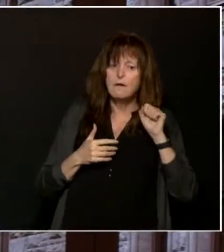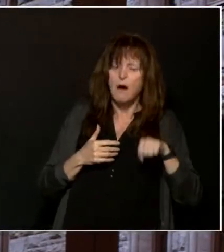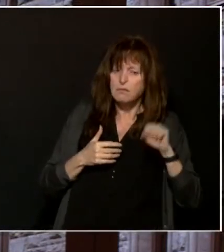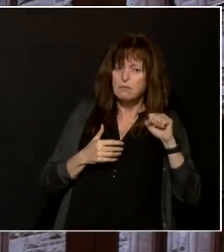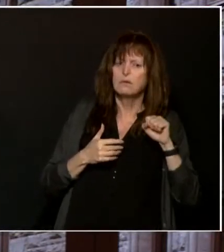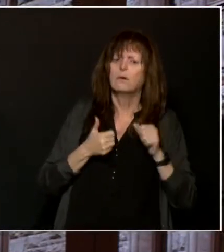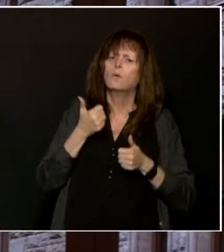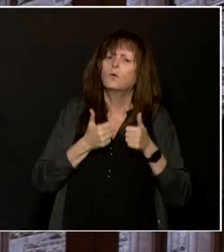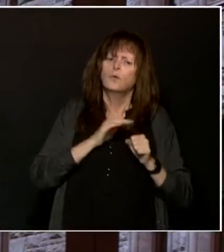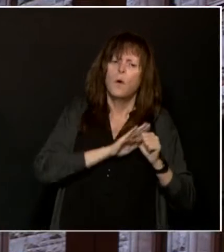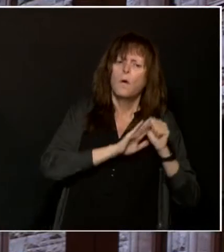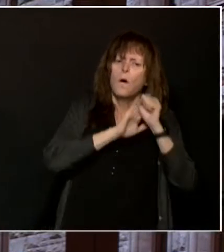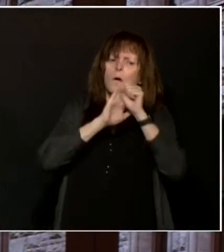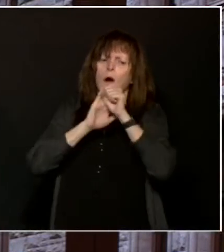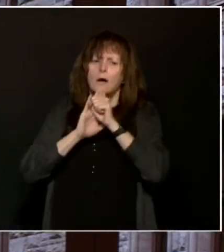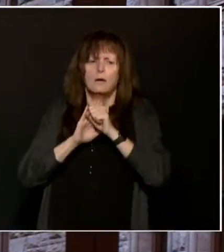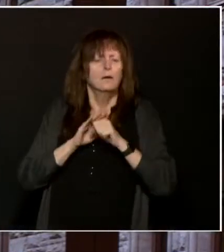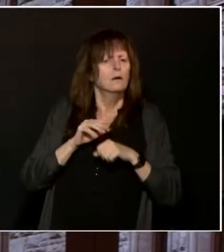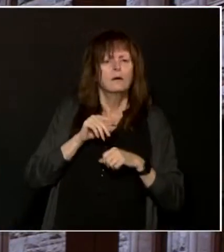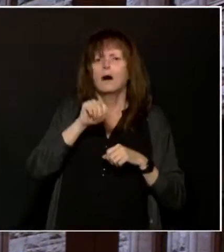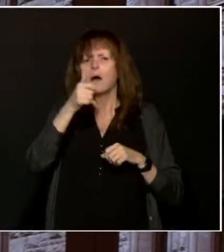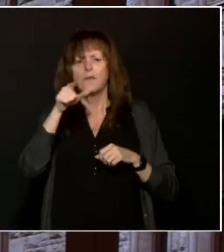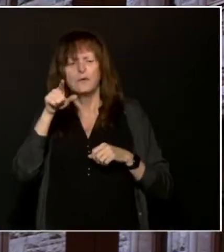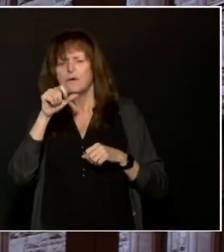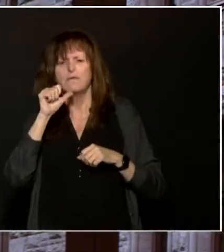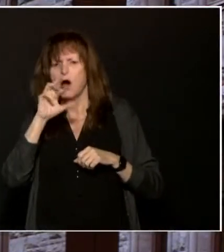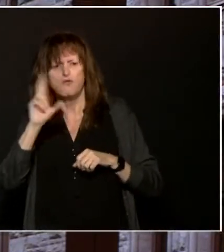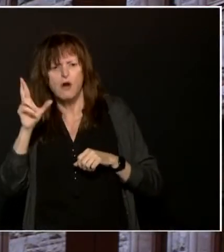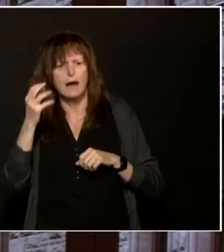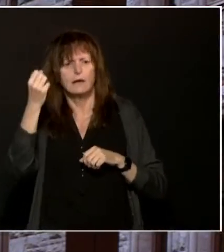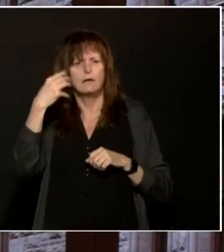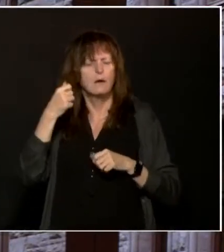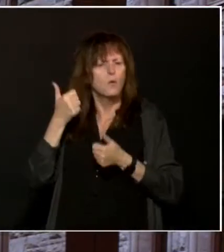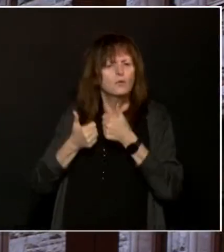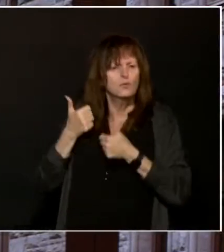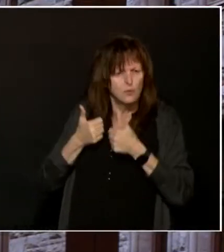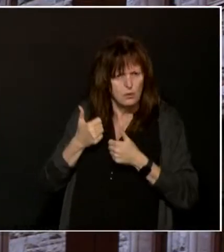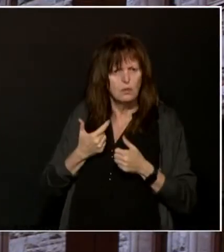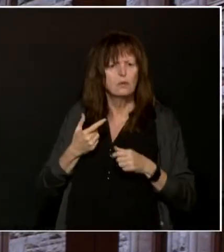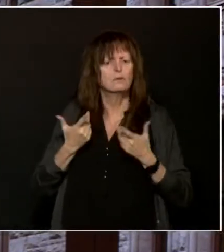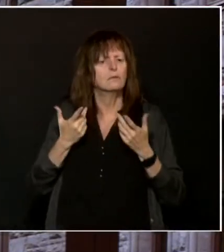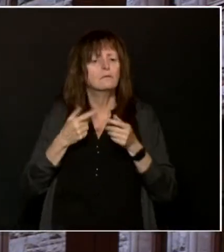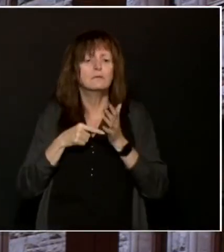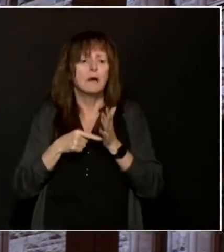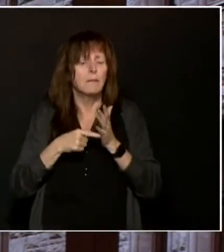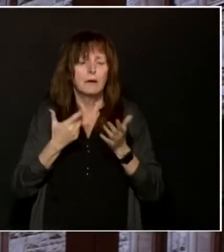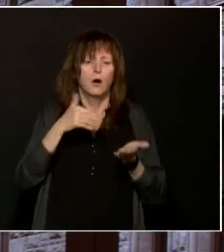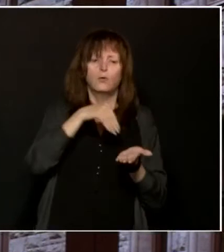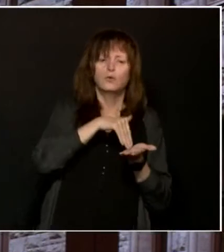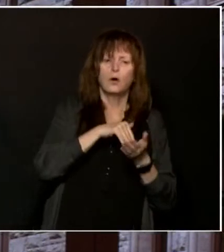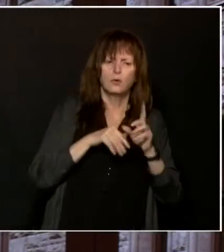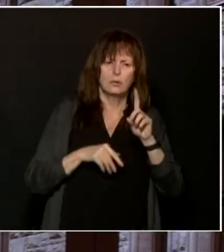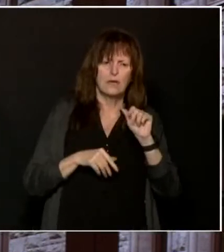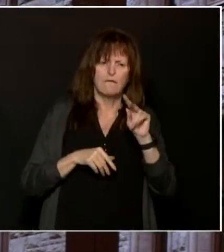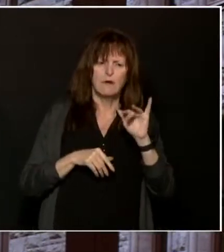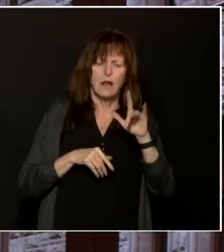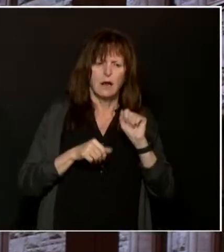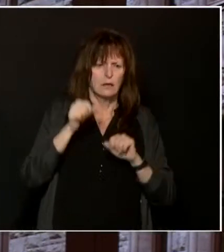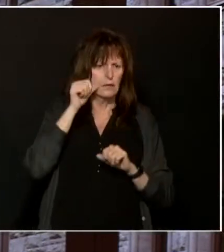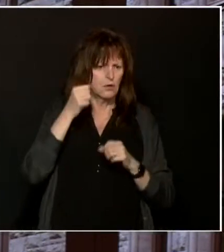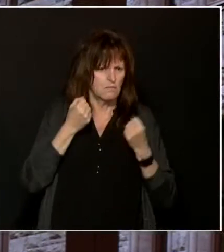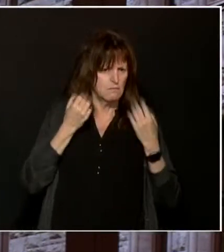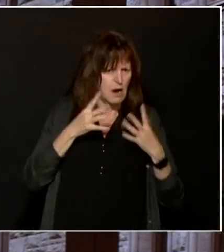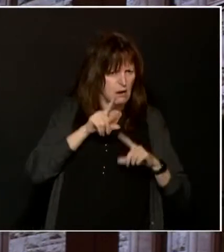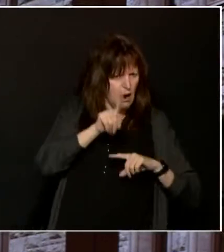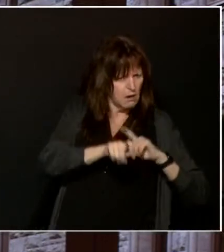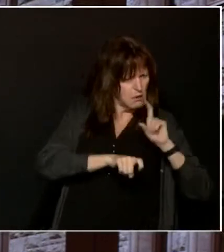are not able to? For example, Dr. Davila yesterday was asked several times and